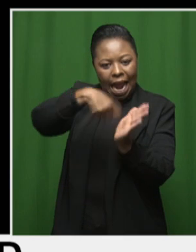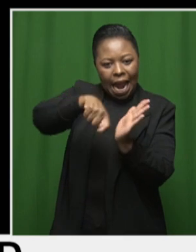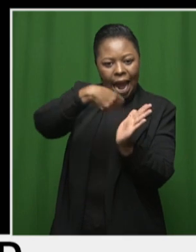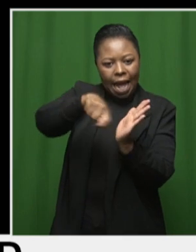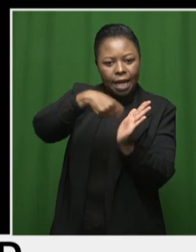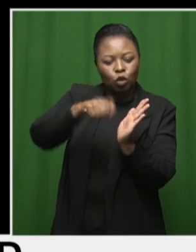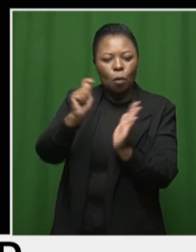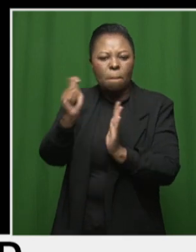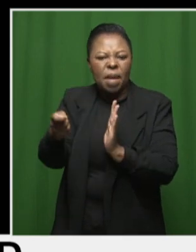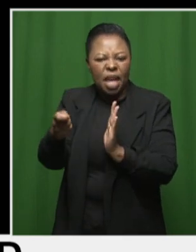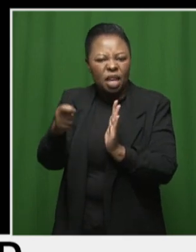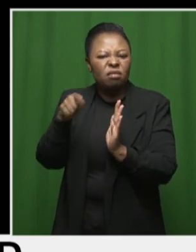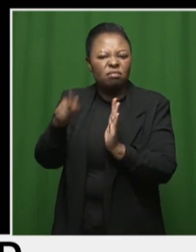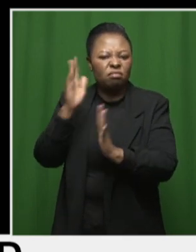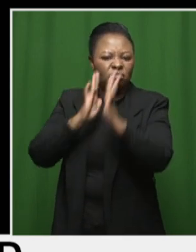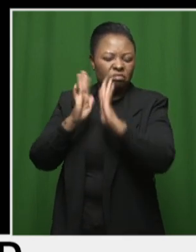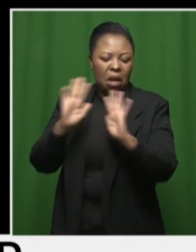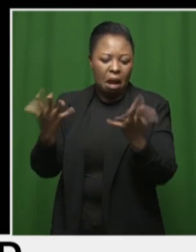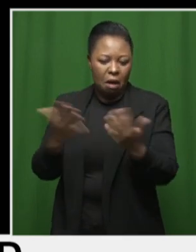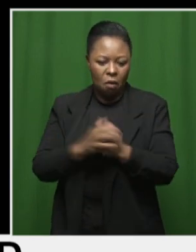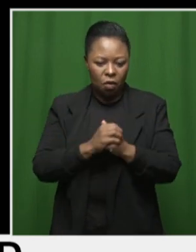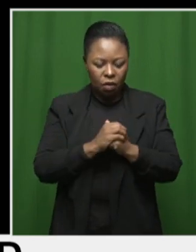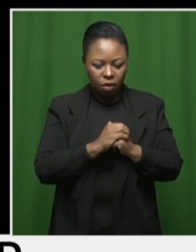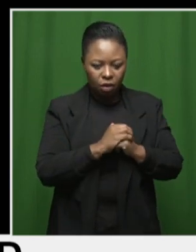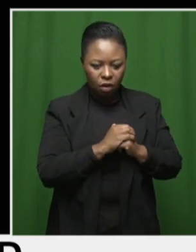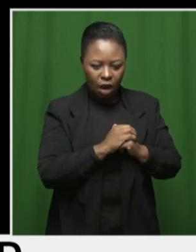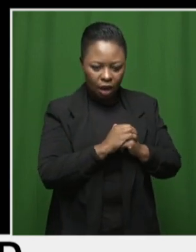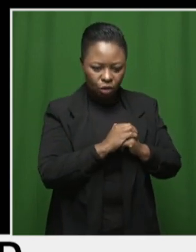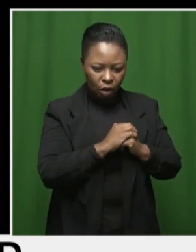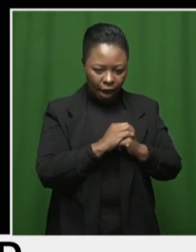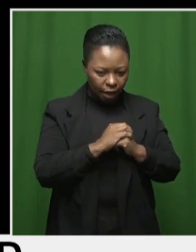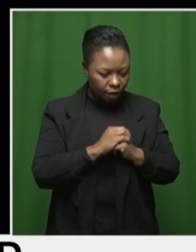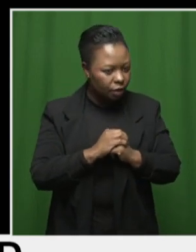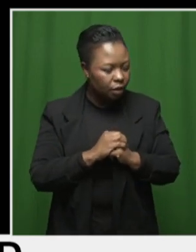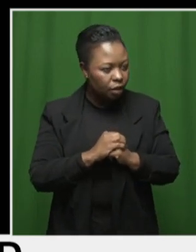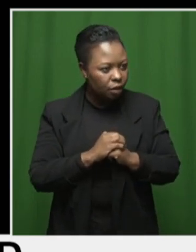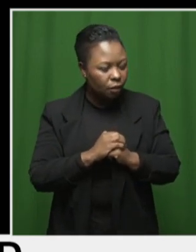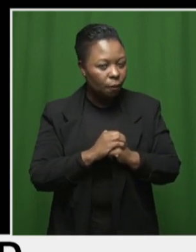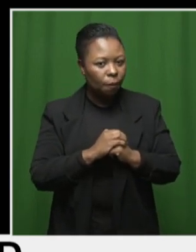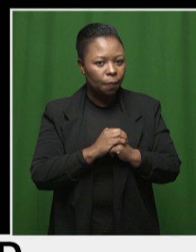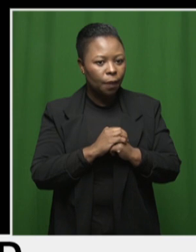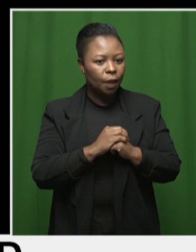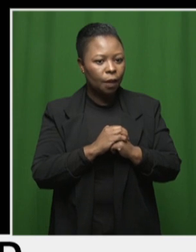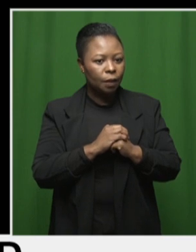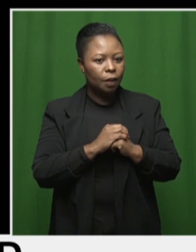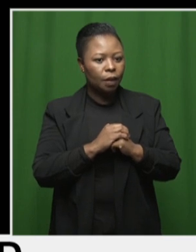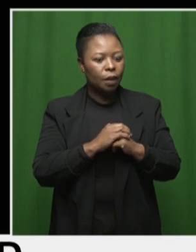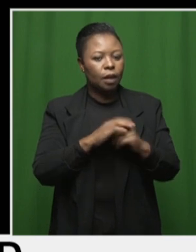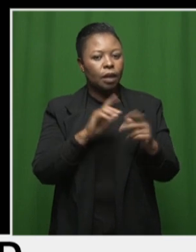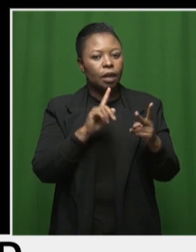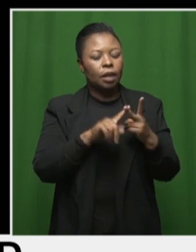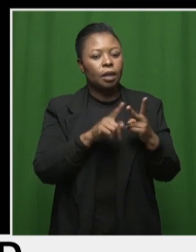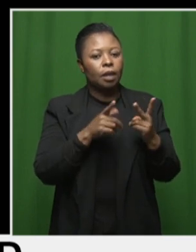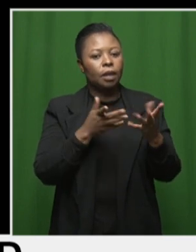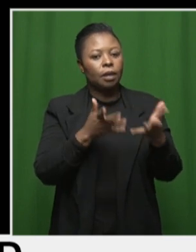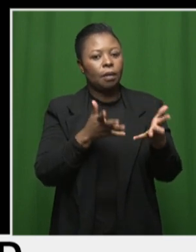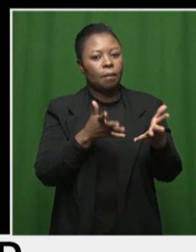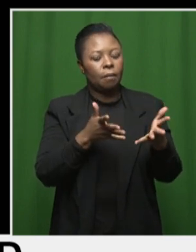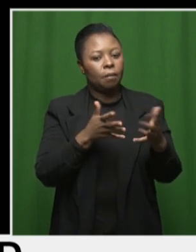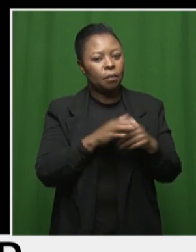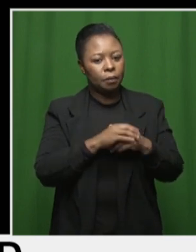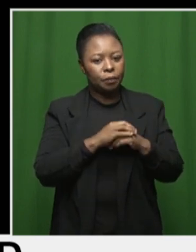Morning, and thanks so much for having me on your show. It's been a great story. Masterpass having